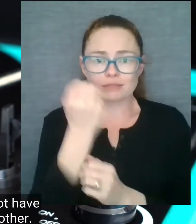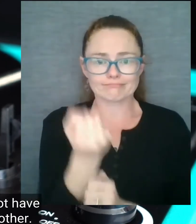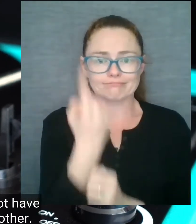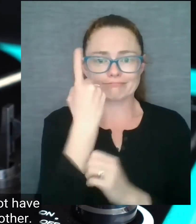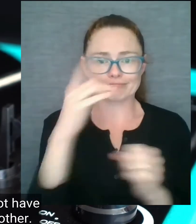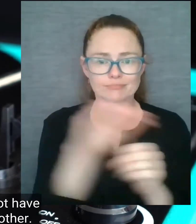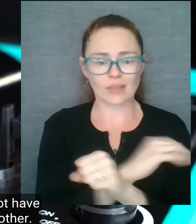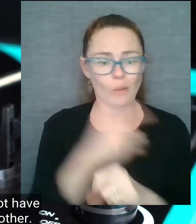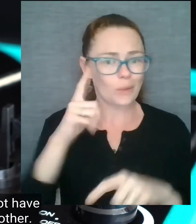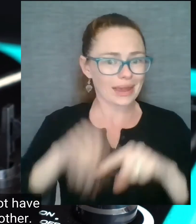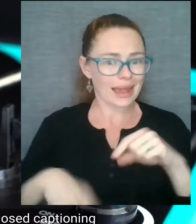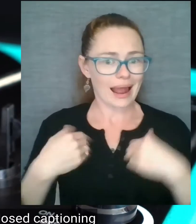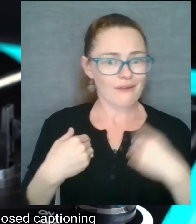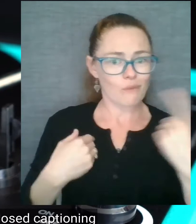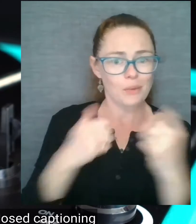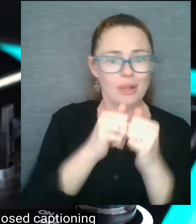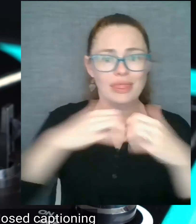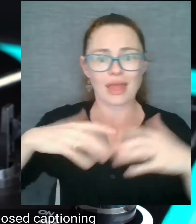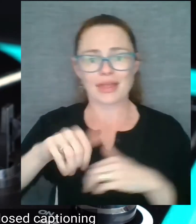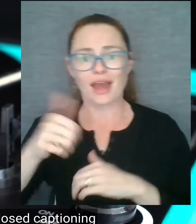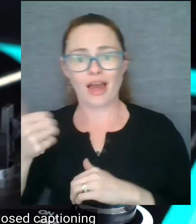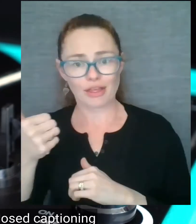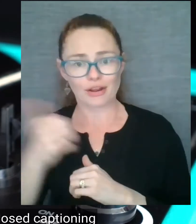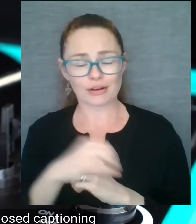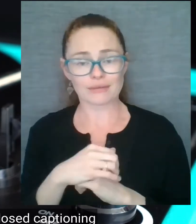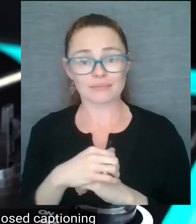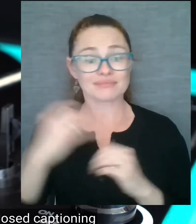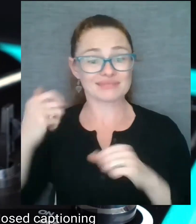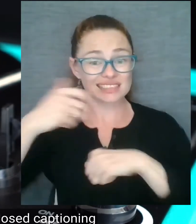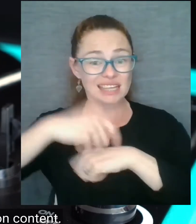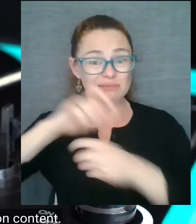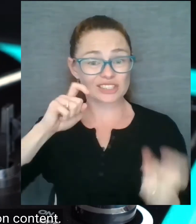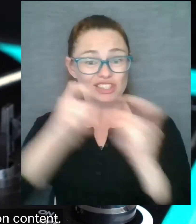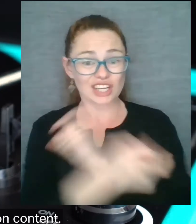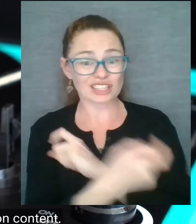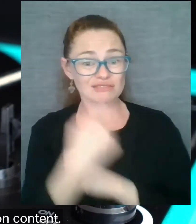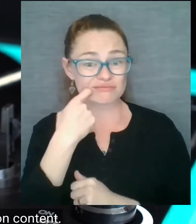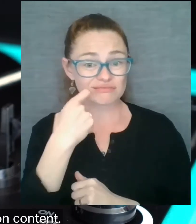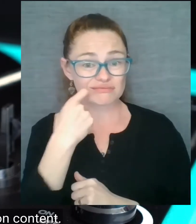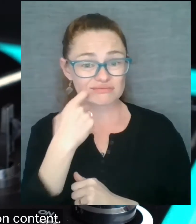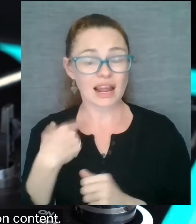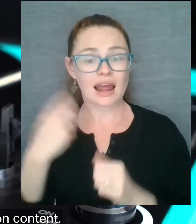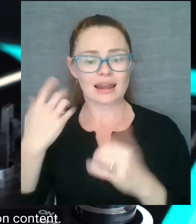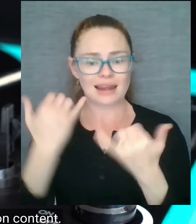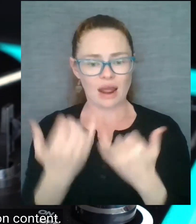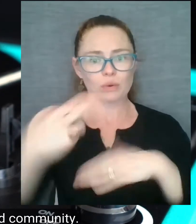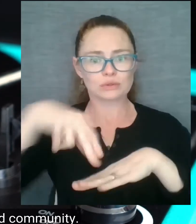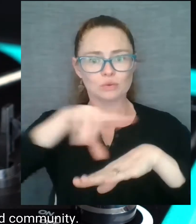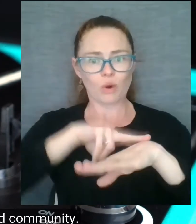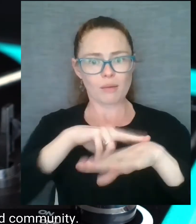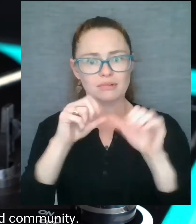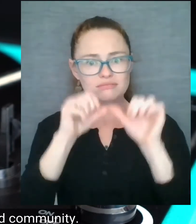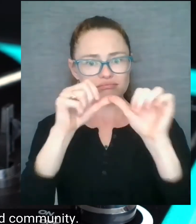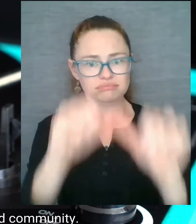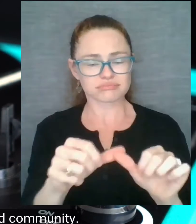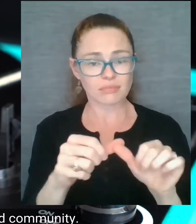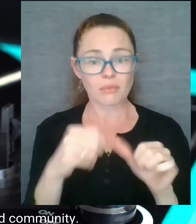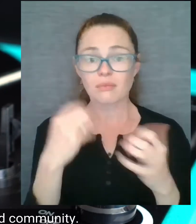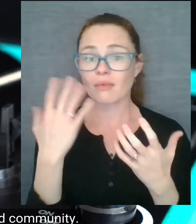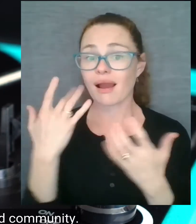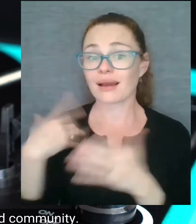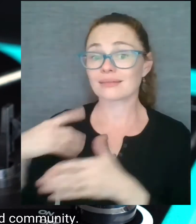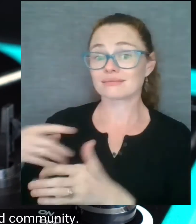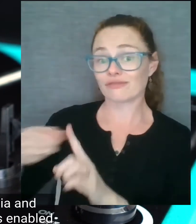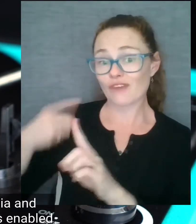have one without the other. Times have changed, and closed captioning has become a norm on content, all thanks to the